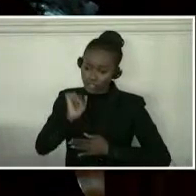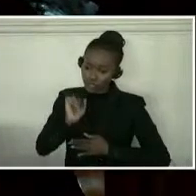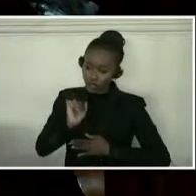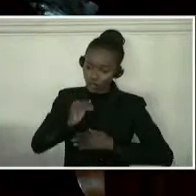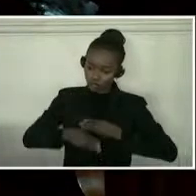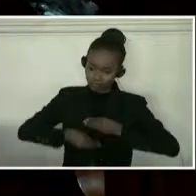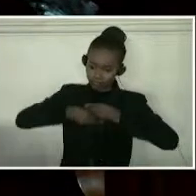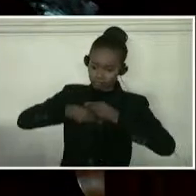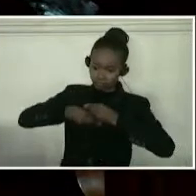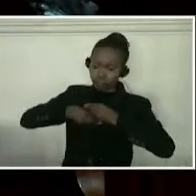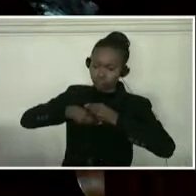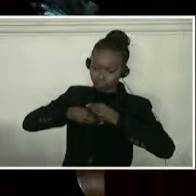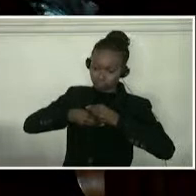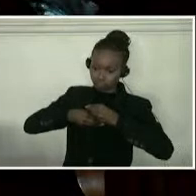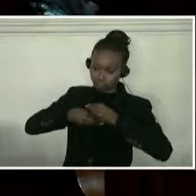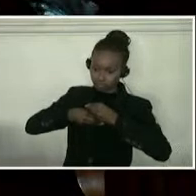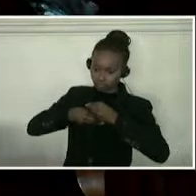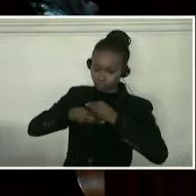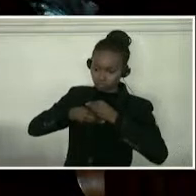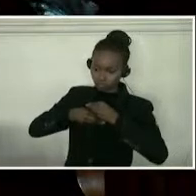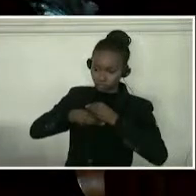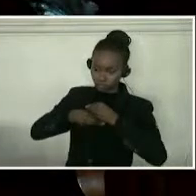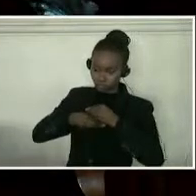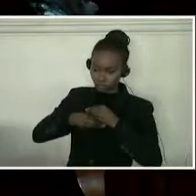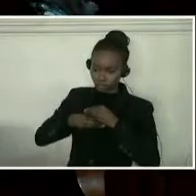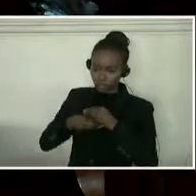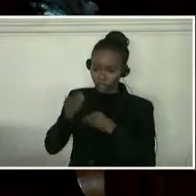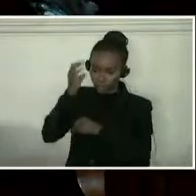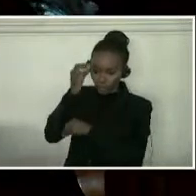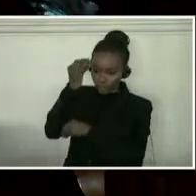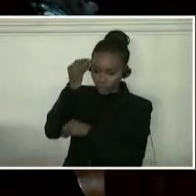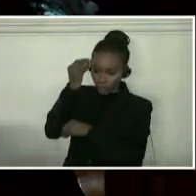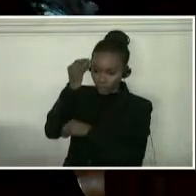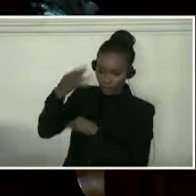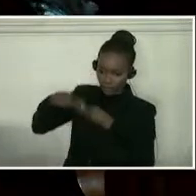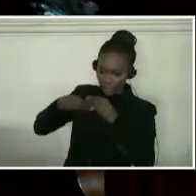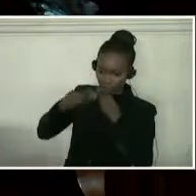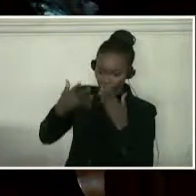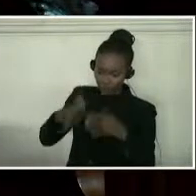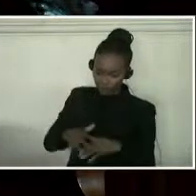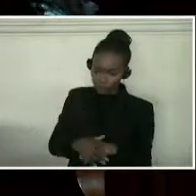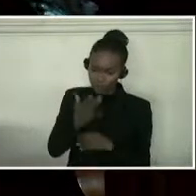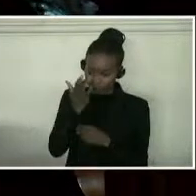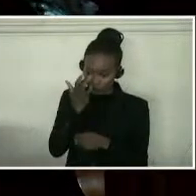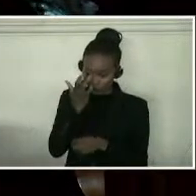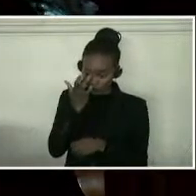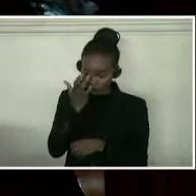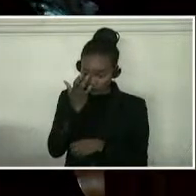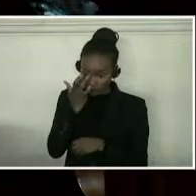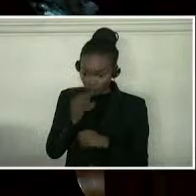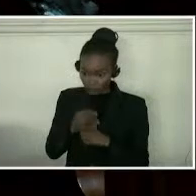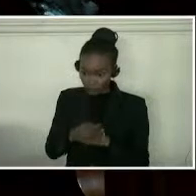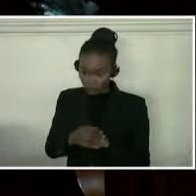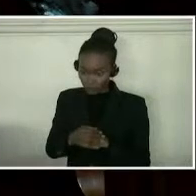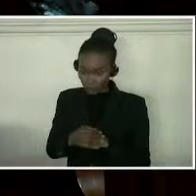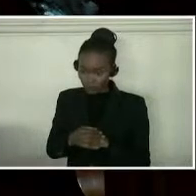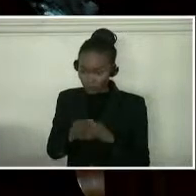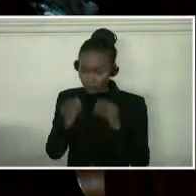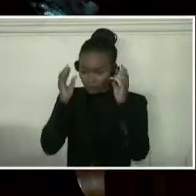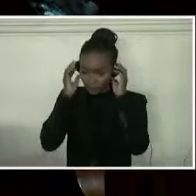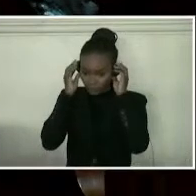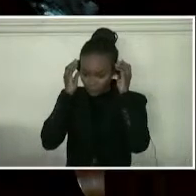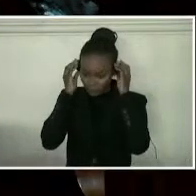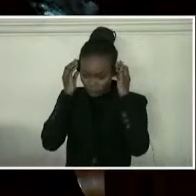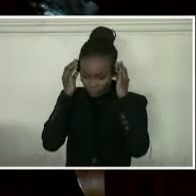us and i'm going to cite honorable members that have assisted me in terms of responding